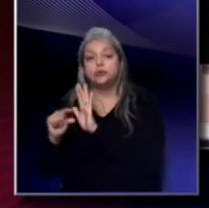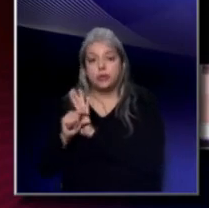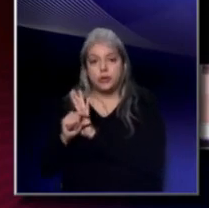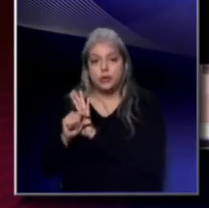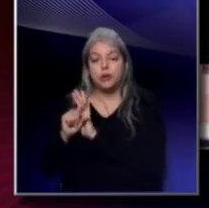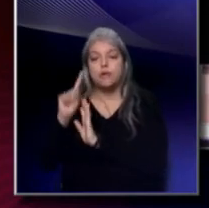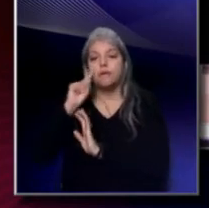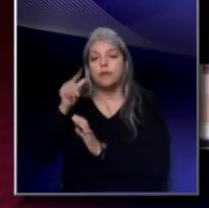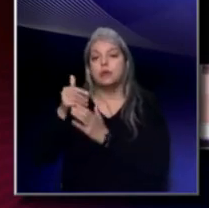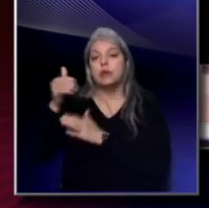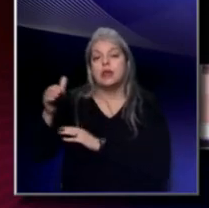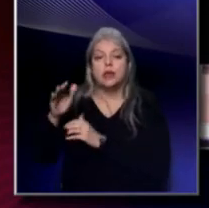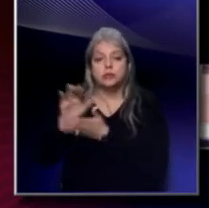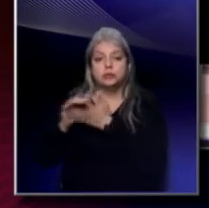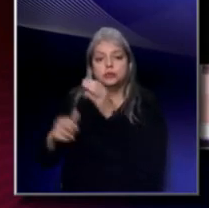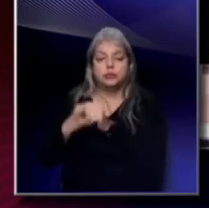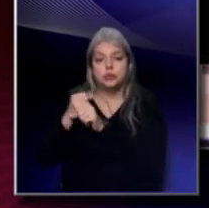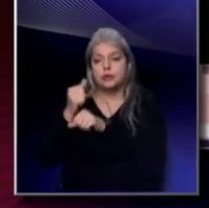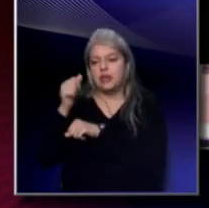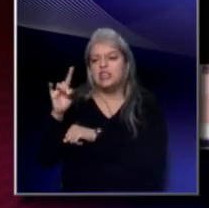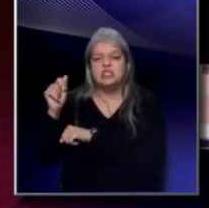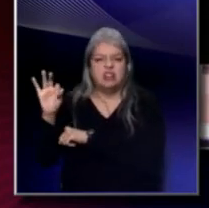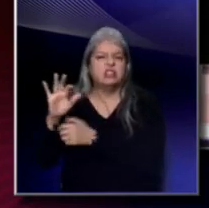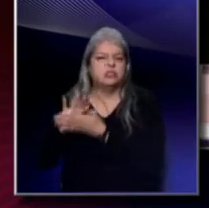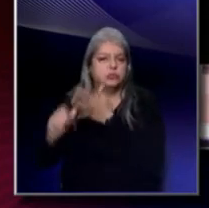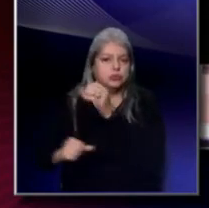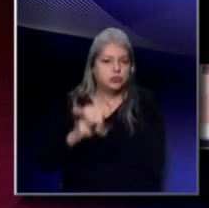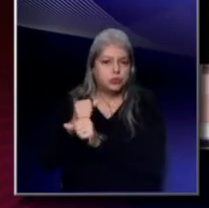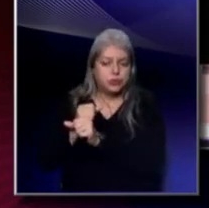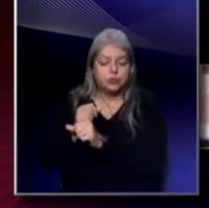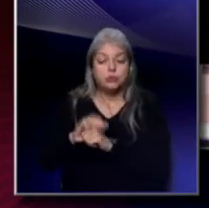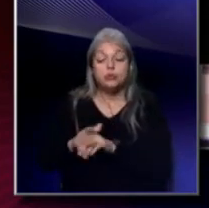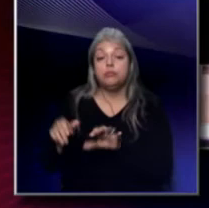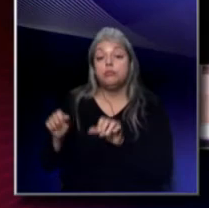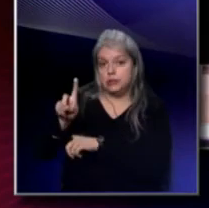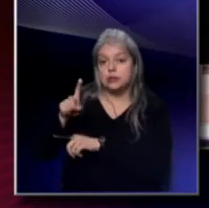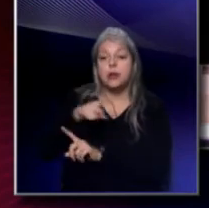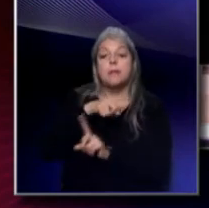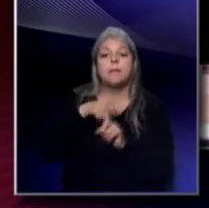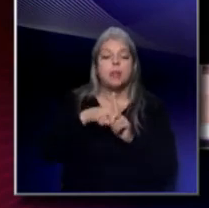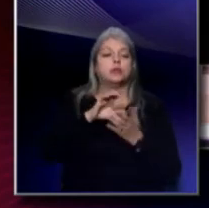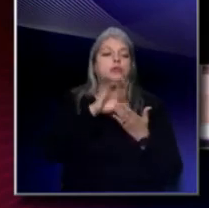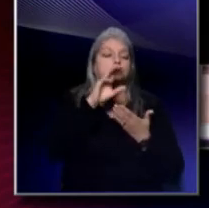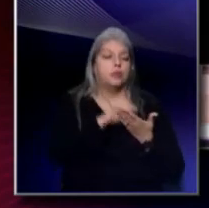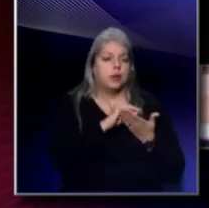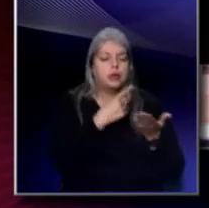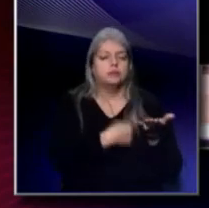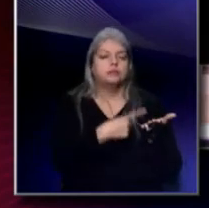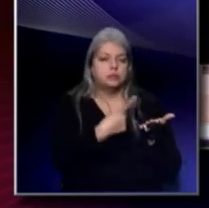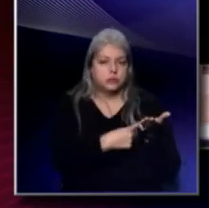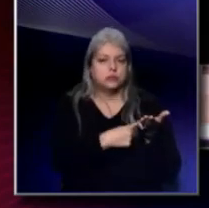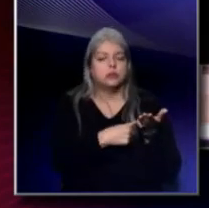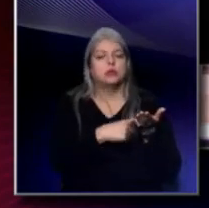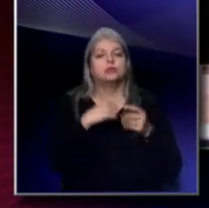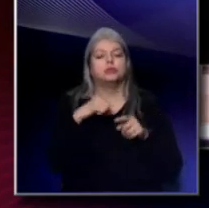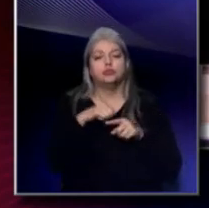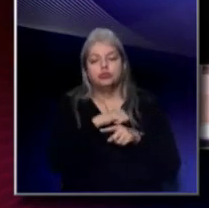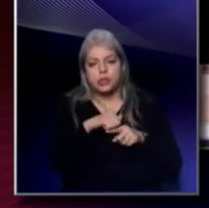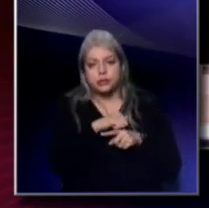for next school year, the 18-19 school year, and perhaps look at a plan how in discussion and training